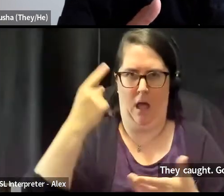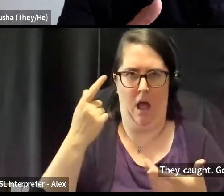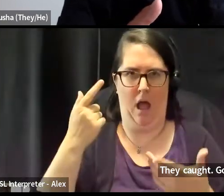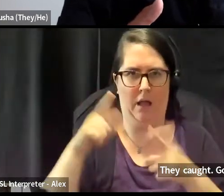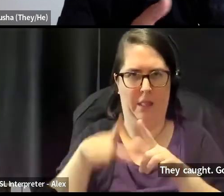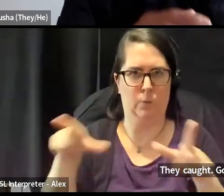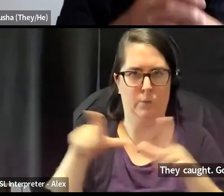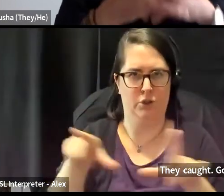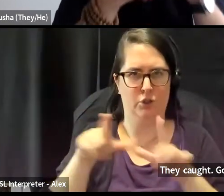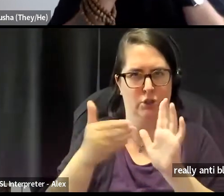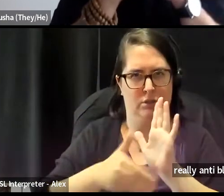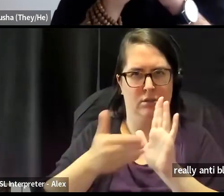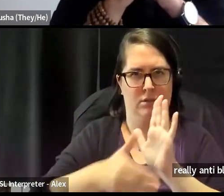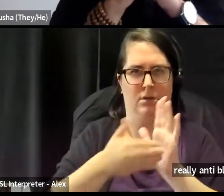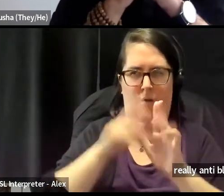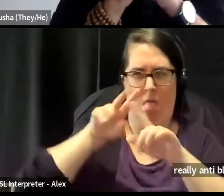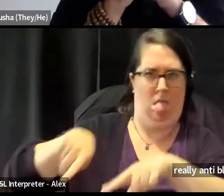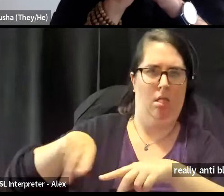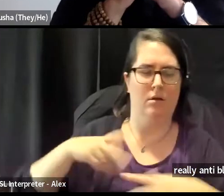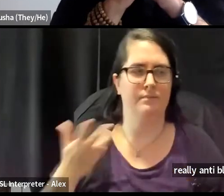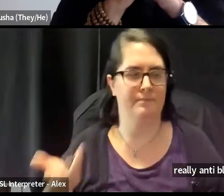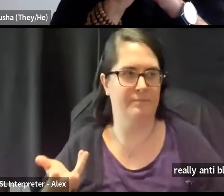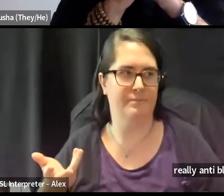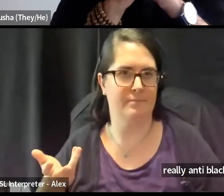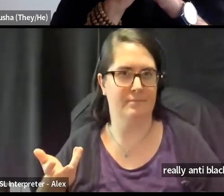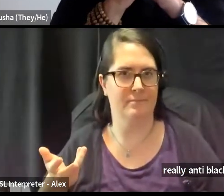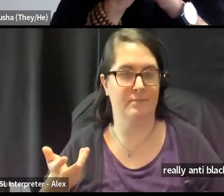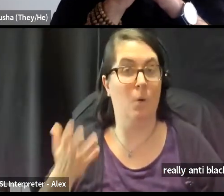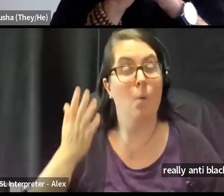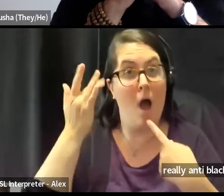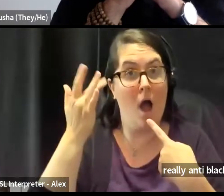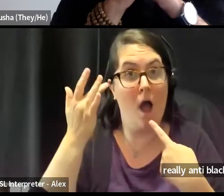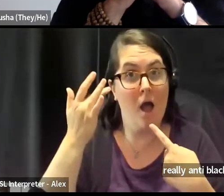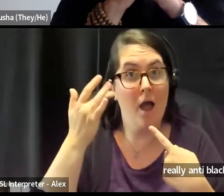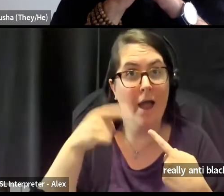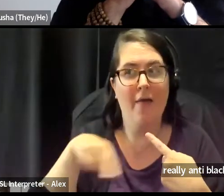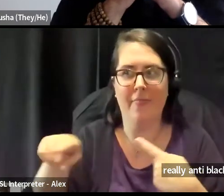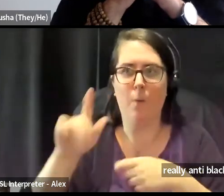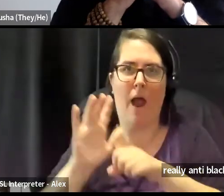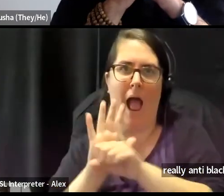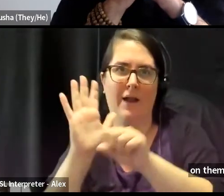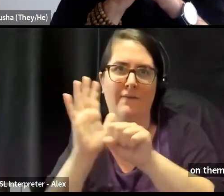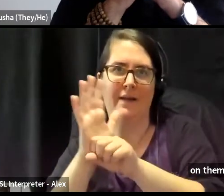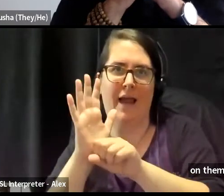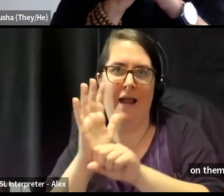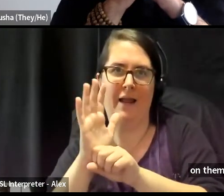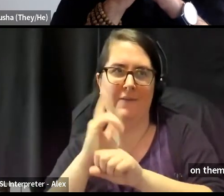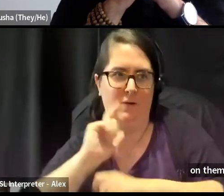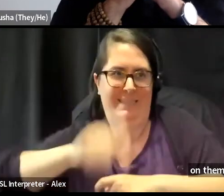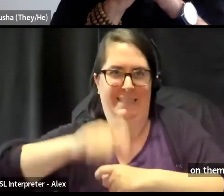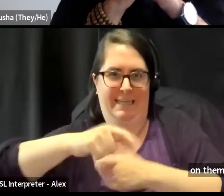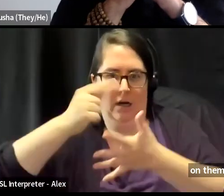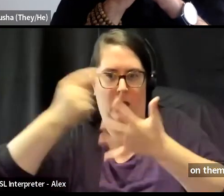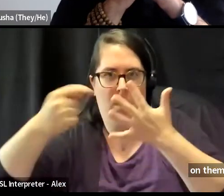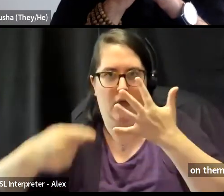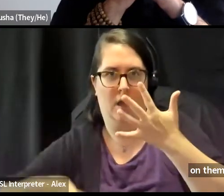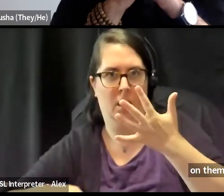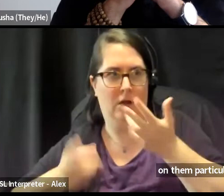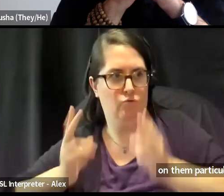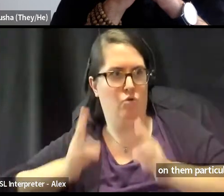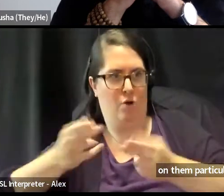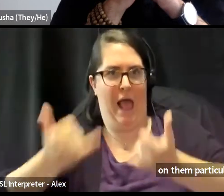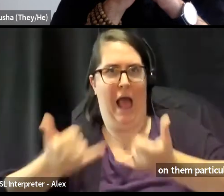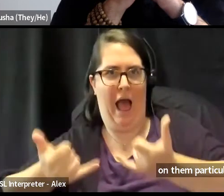criminalization was used on them, particularly because they were advocating for things that were necessary, right? It was urgent. It